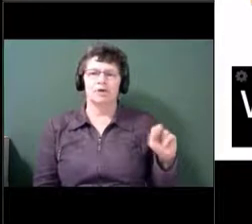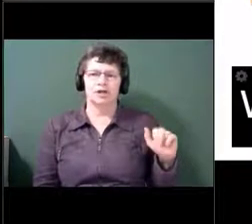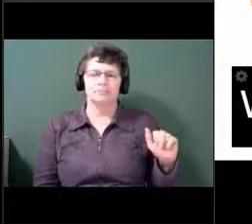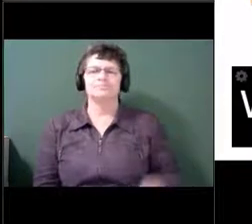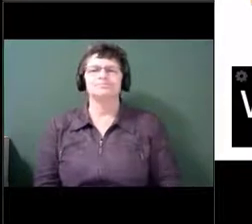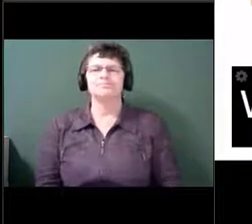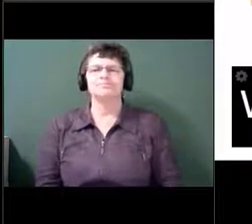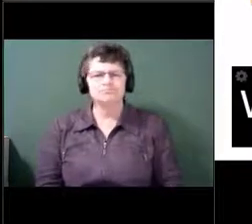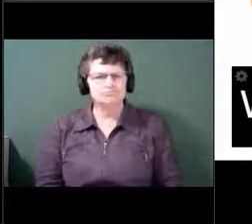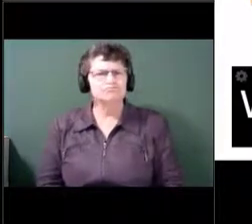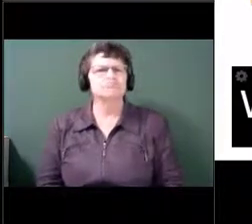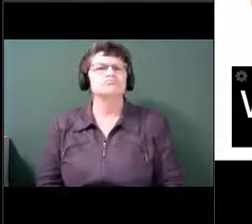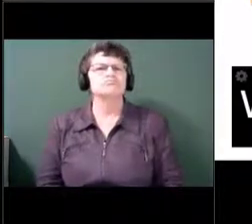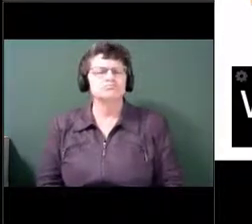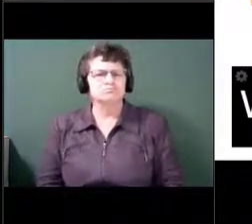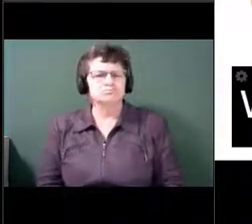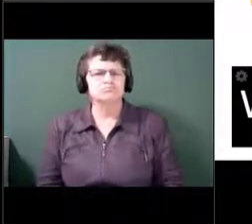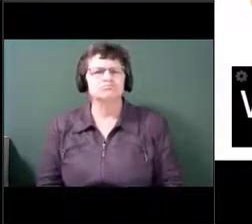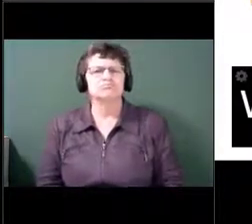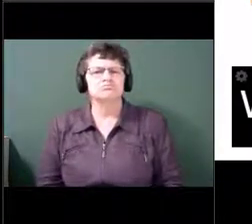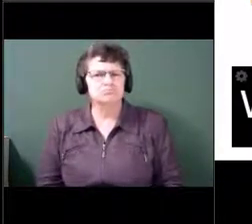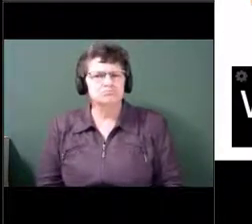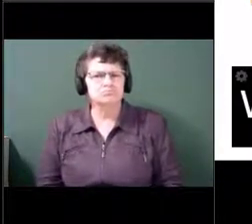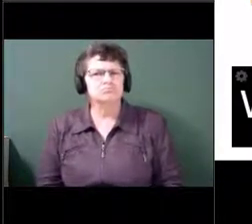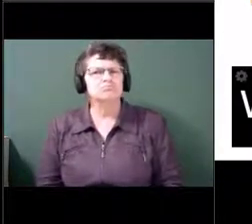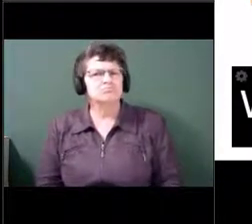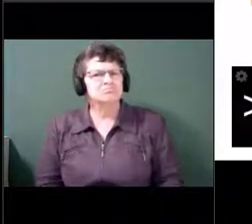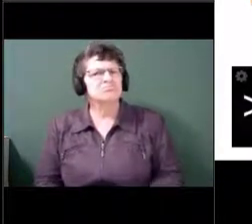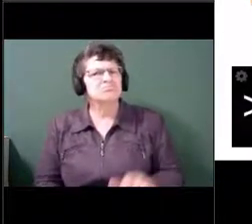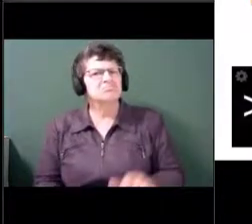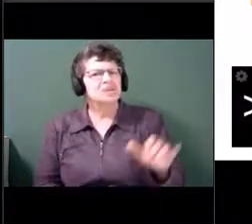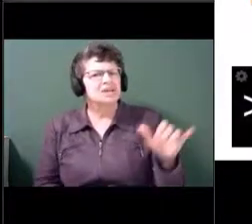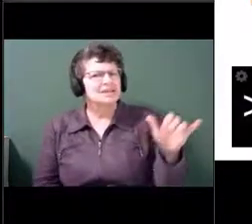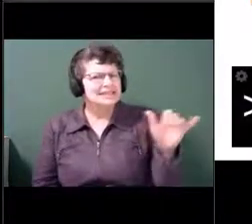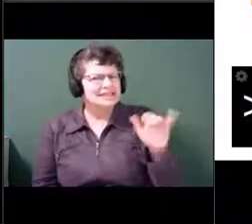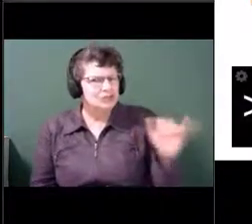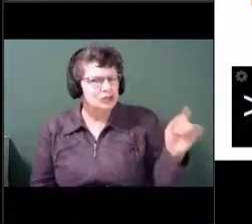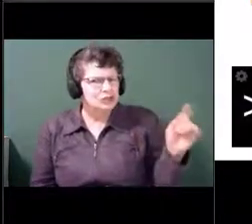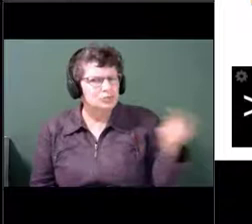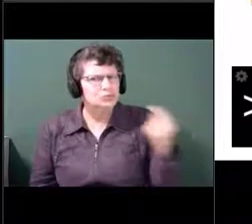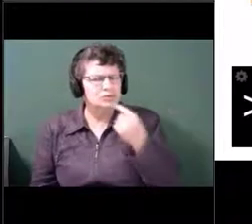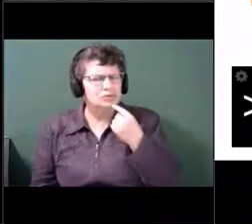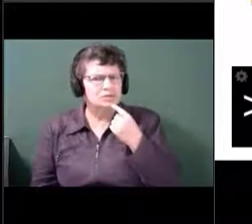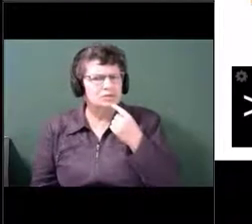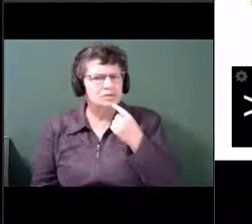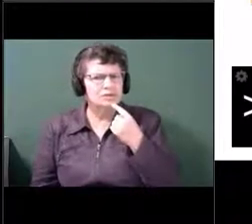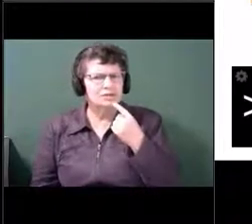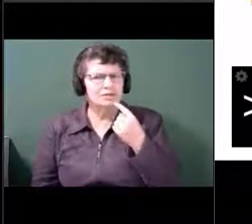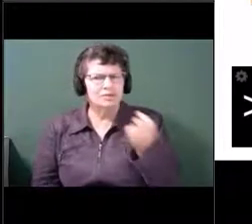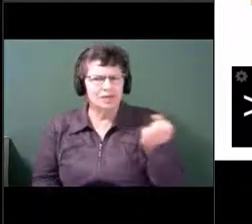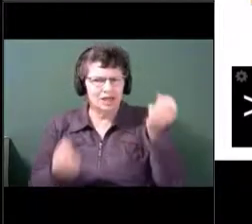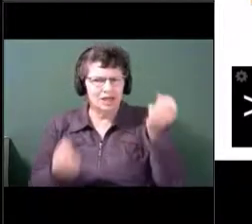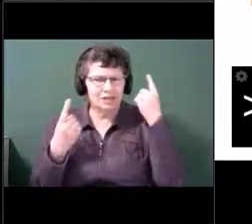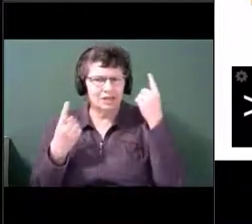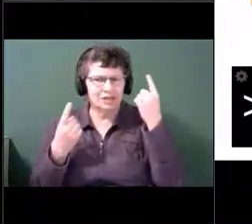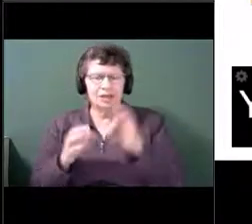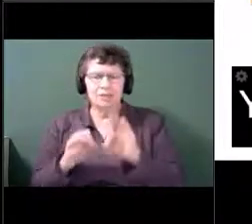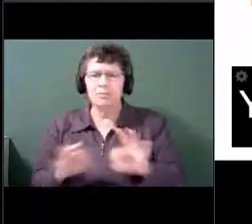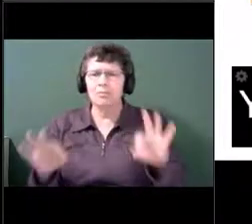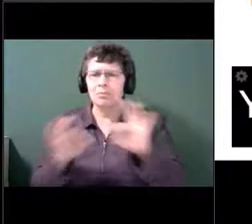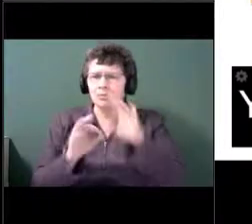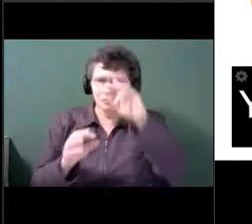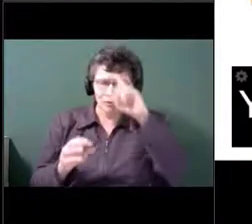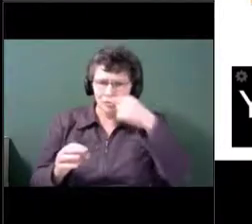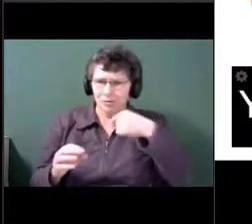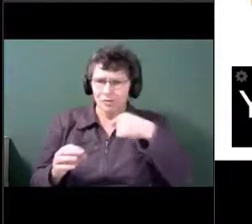I see very much the same as you explained. But what was so important in this